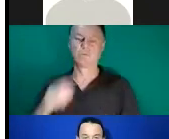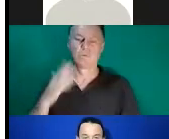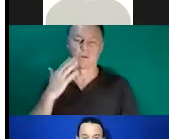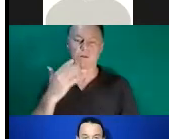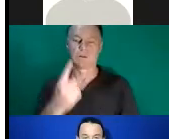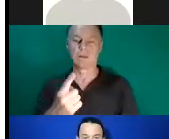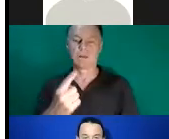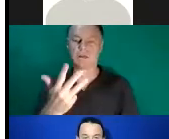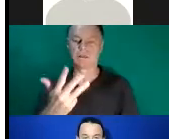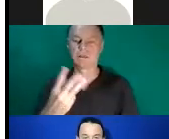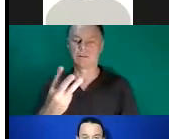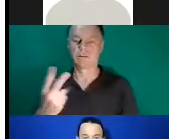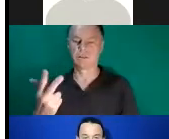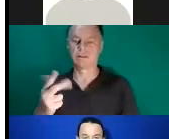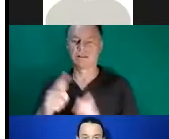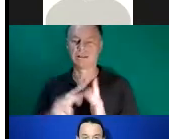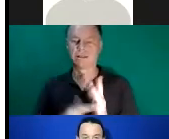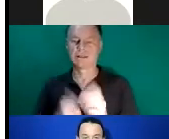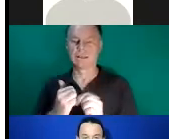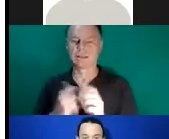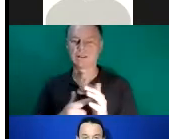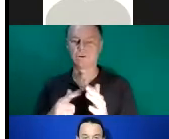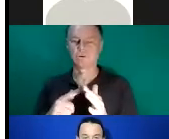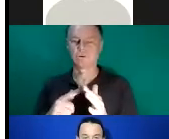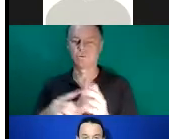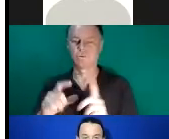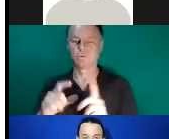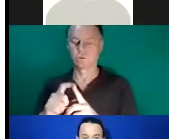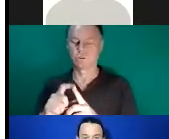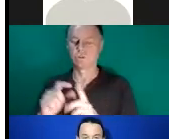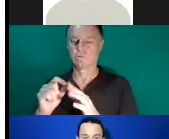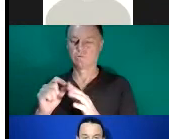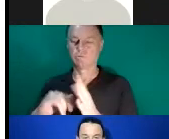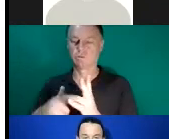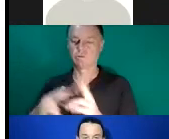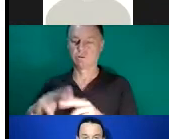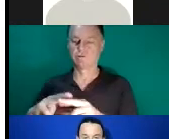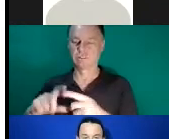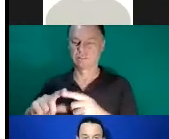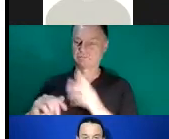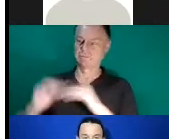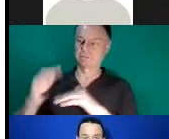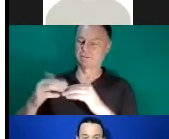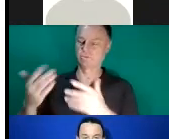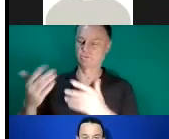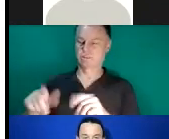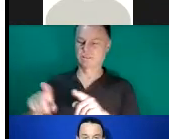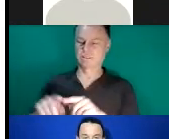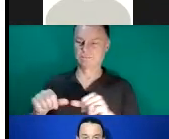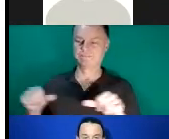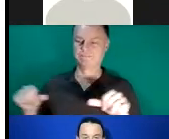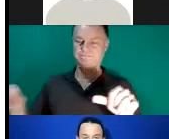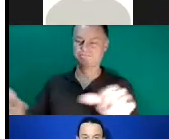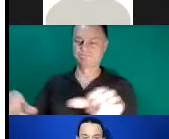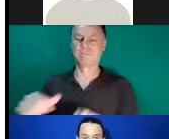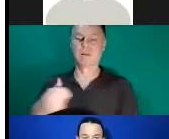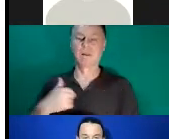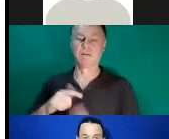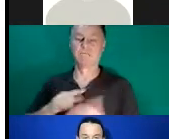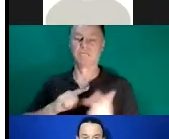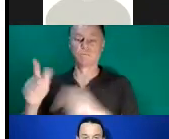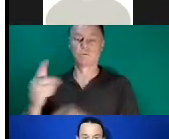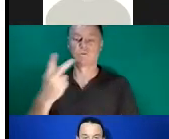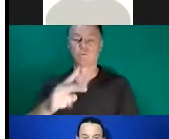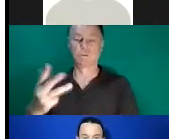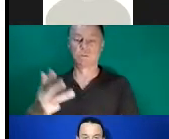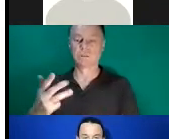the Englewood Post Office now stands on the site of the castle. On a tour back in 2019, I visited